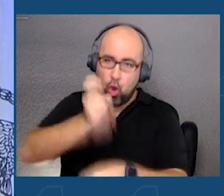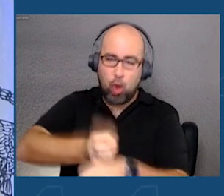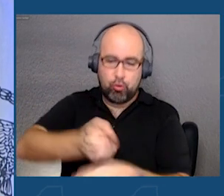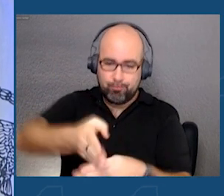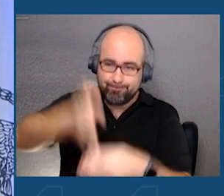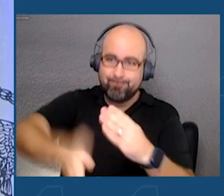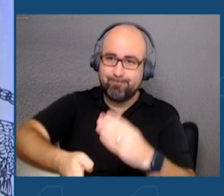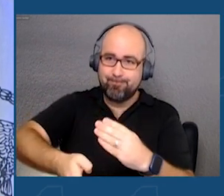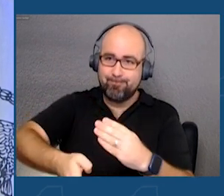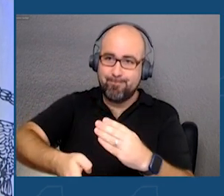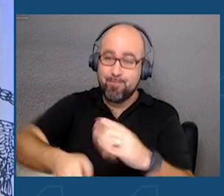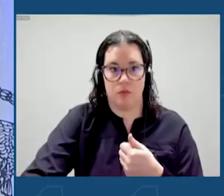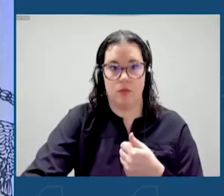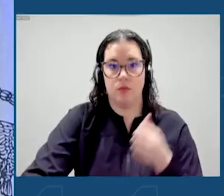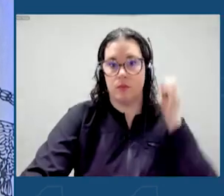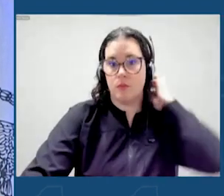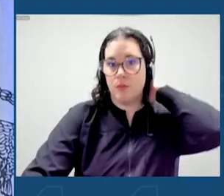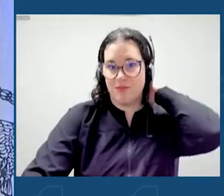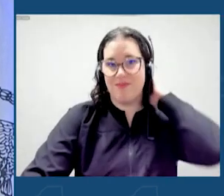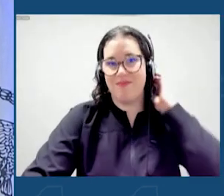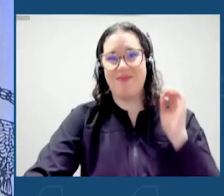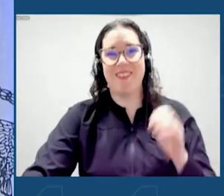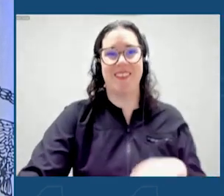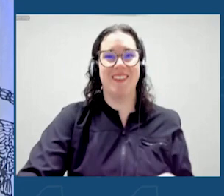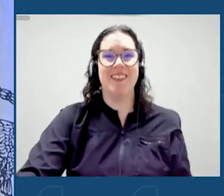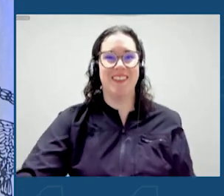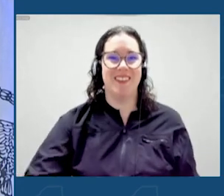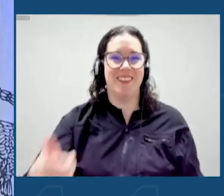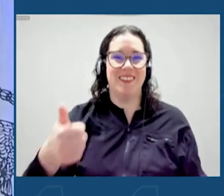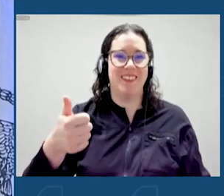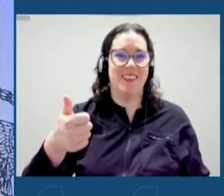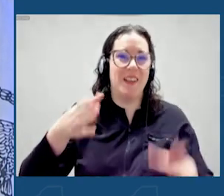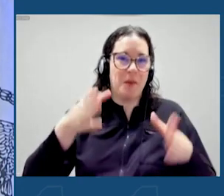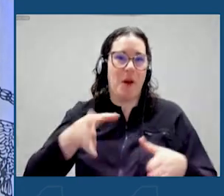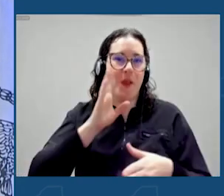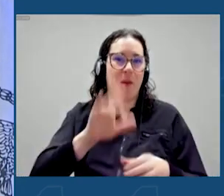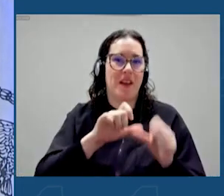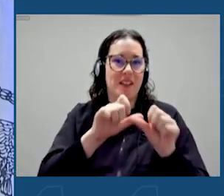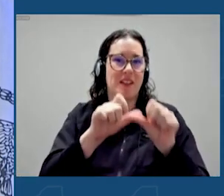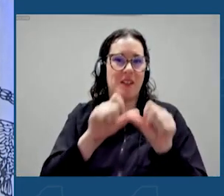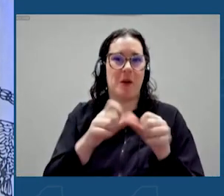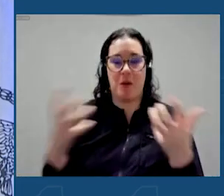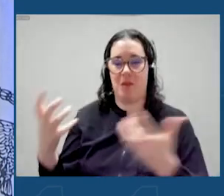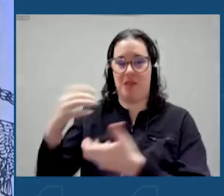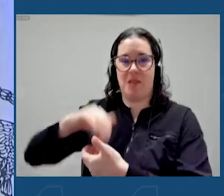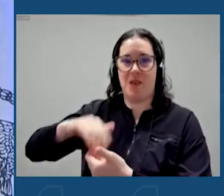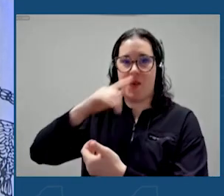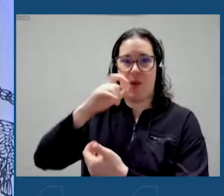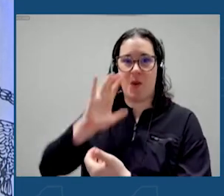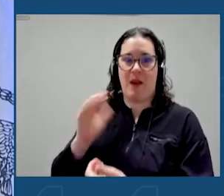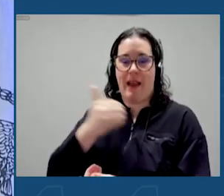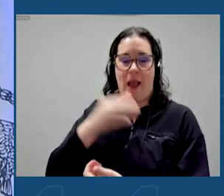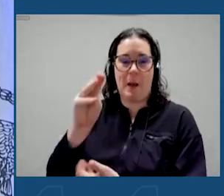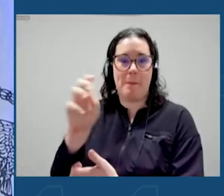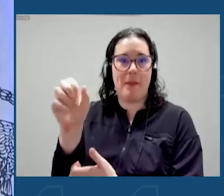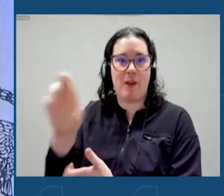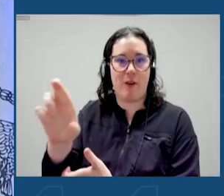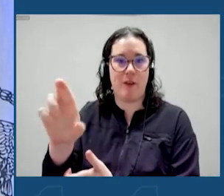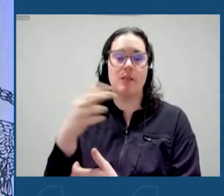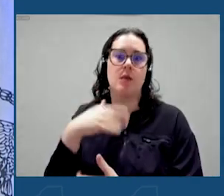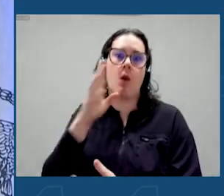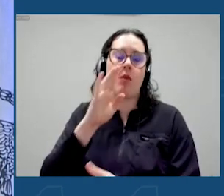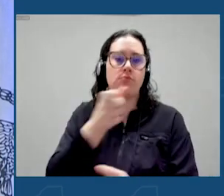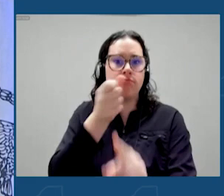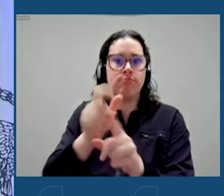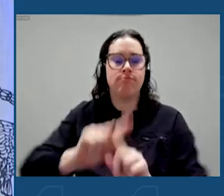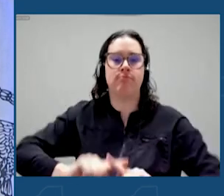person who's also going to continue to be this partner with me is our mayor. And that is what is going to make a profound difference. It was just